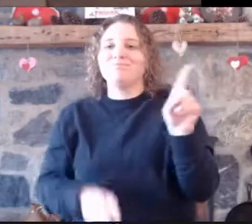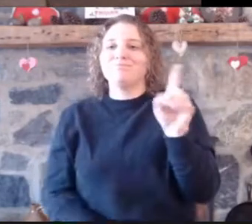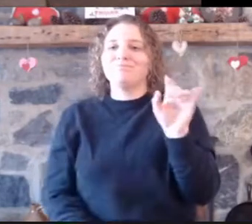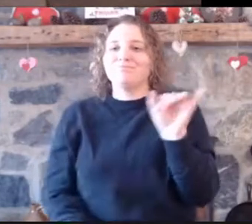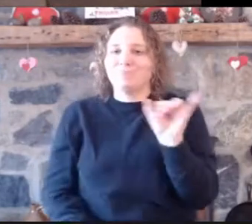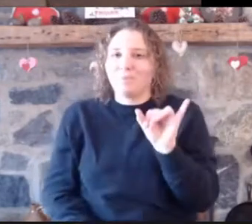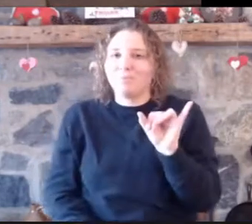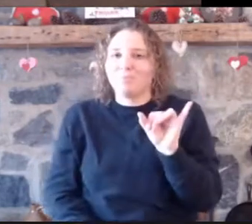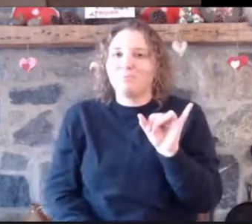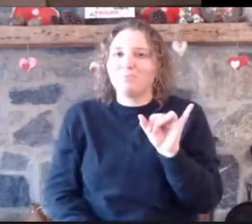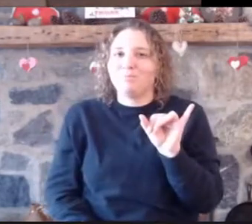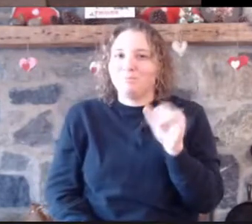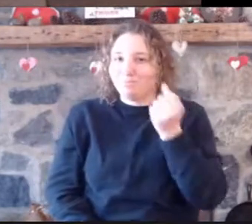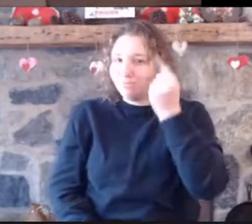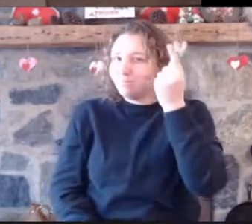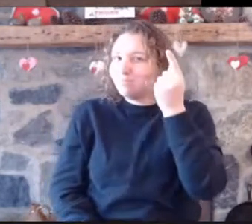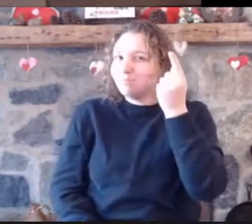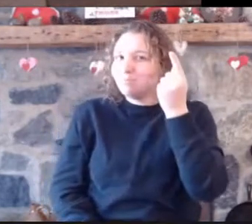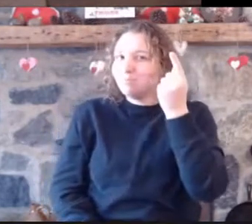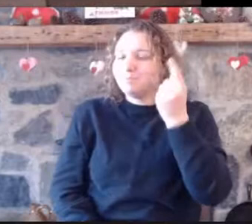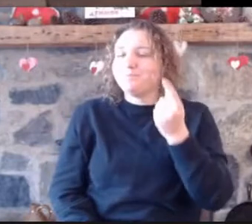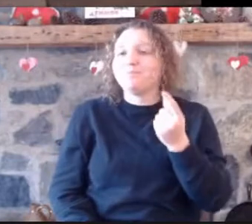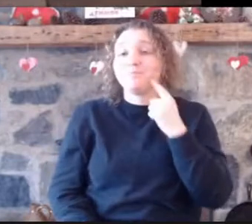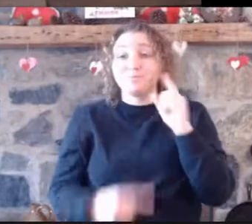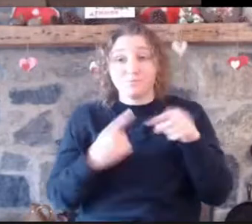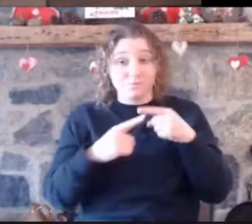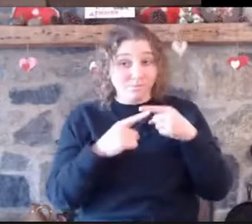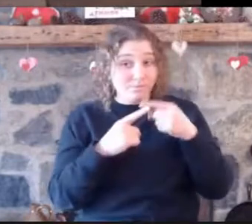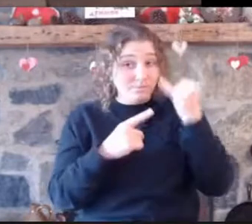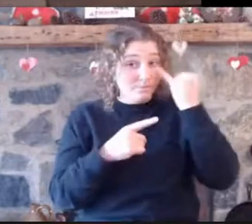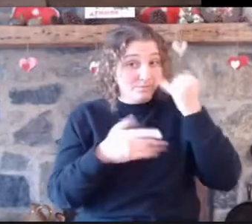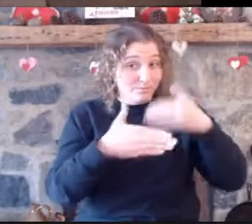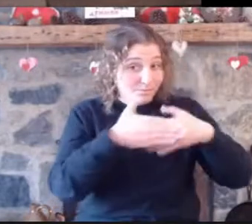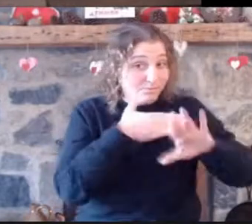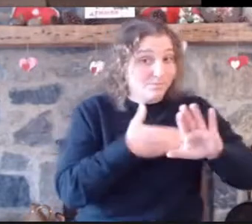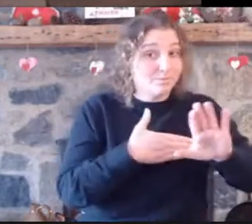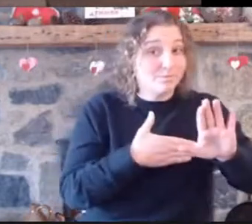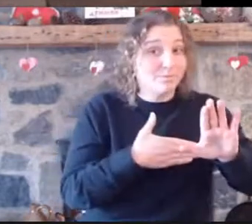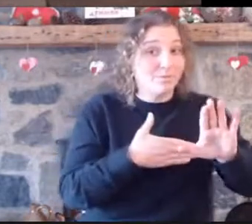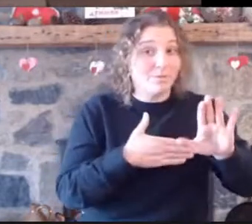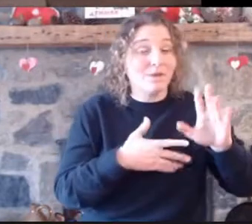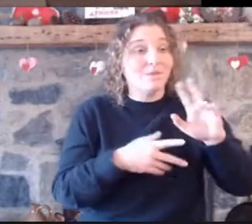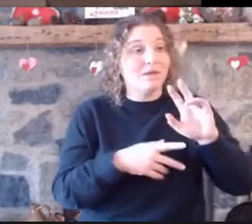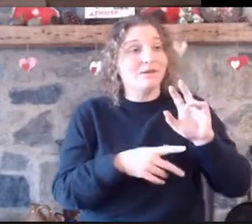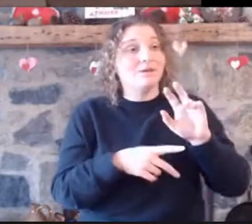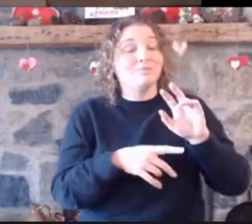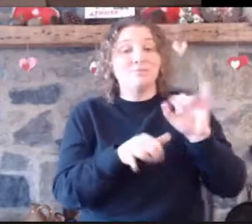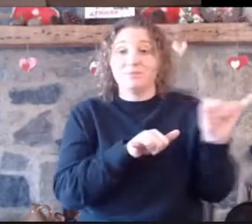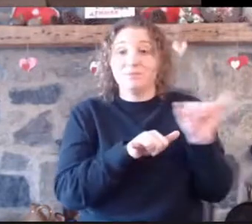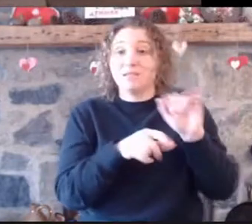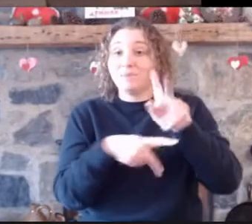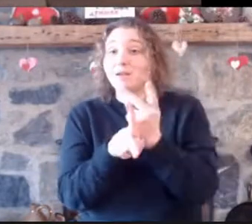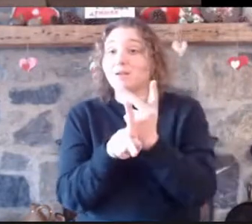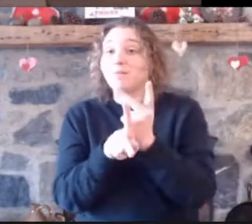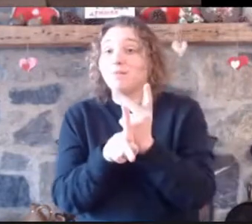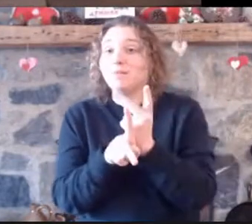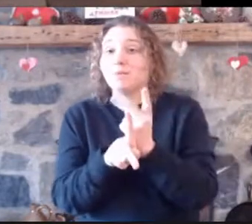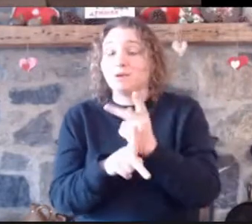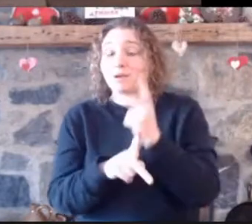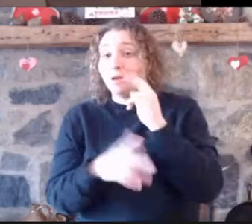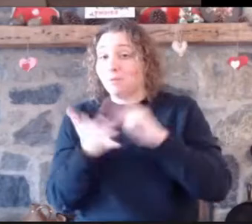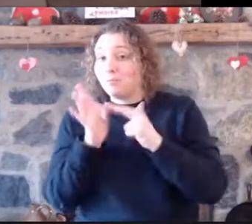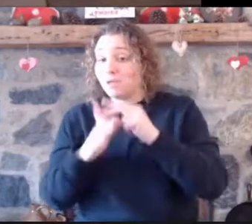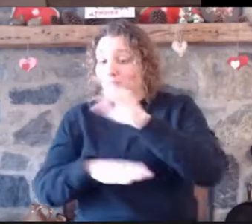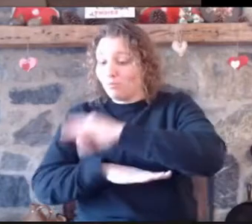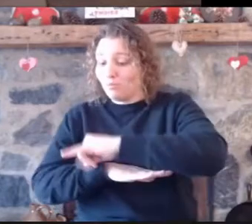Everybody got it? When they have babies, the babies will. So what will whales have? What will